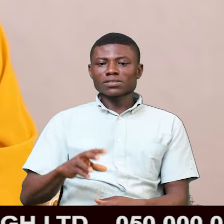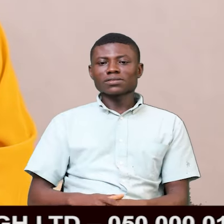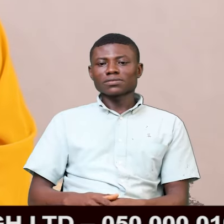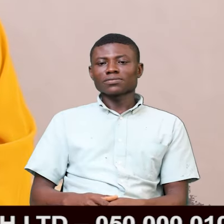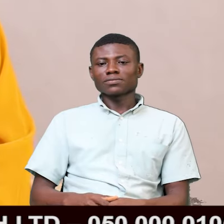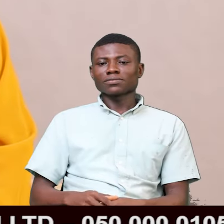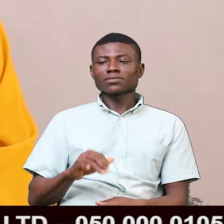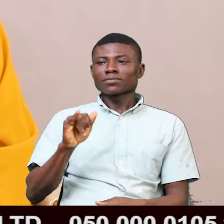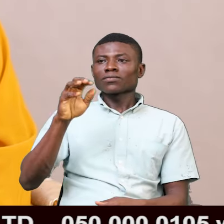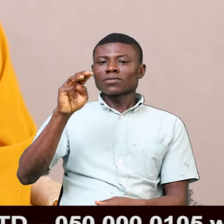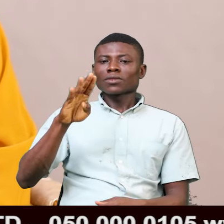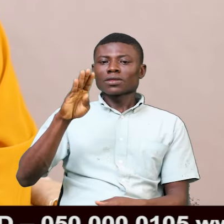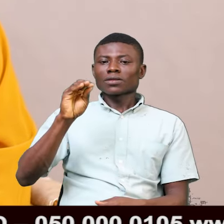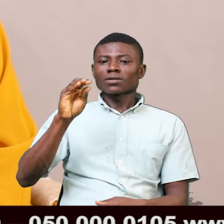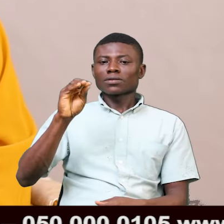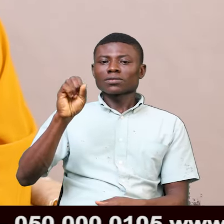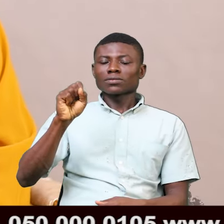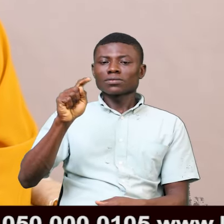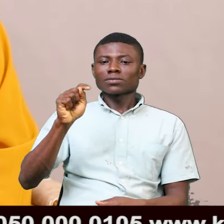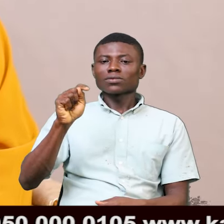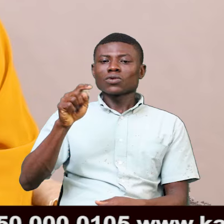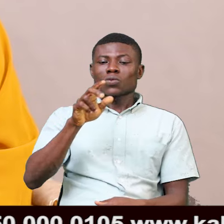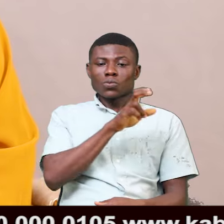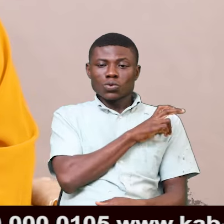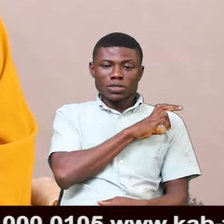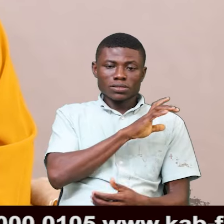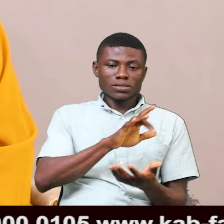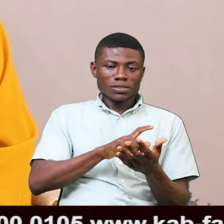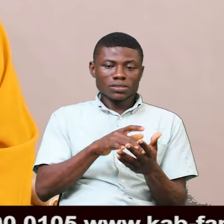050-00-00-106. In Boost Herbal Mixture, yeah. Boost in Yedru.